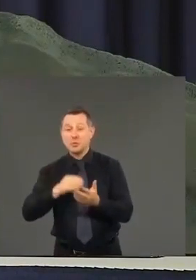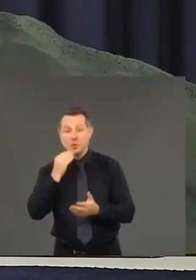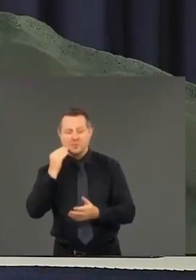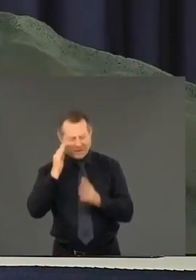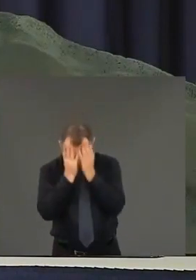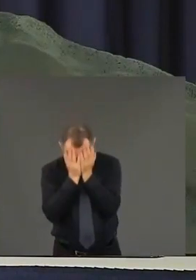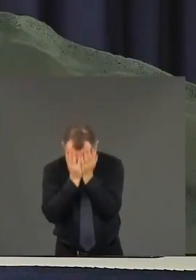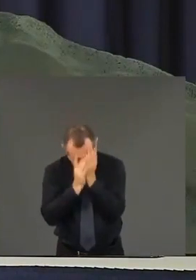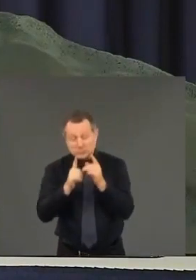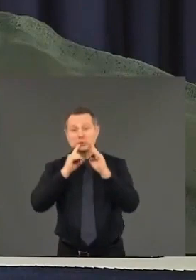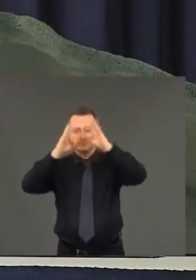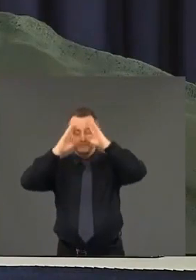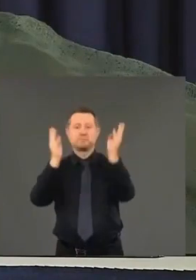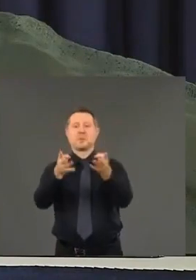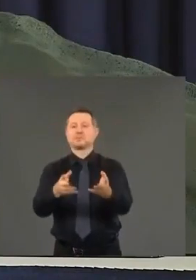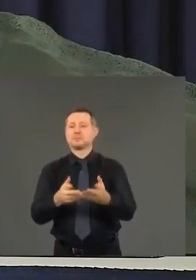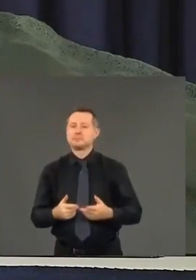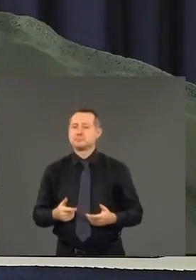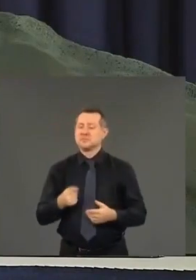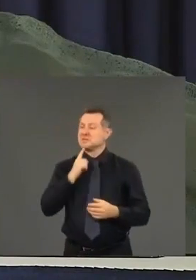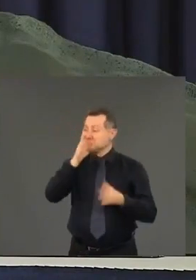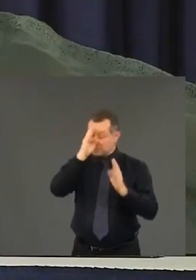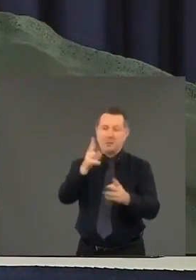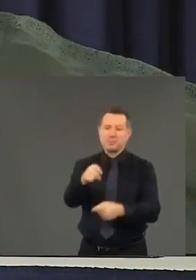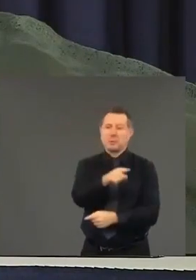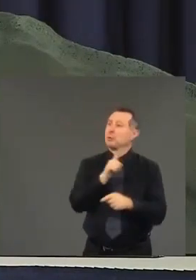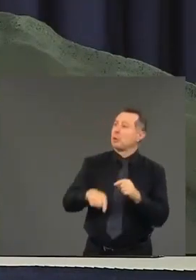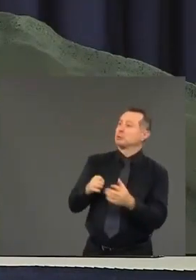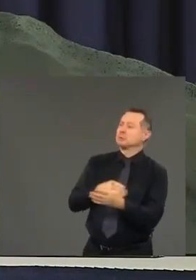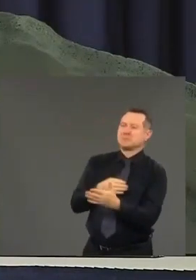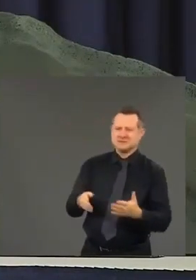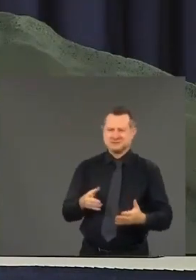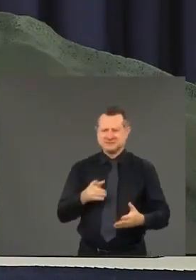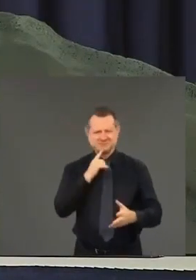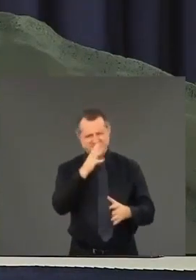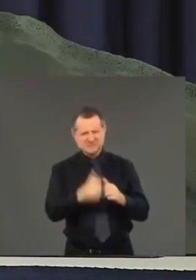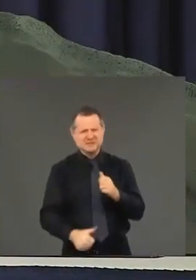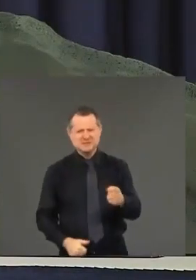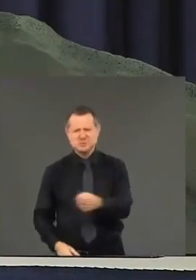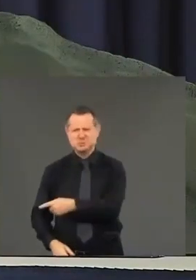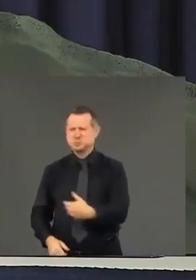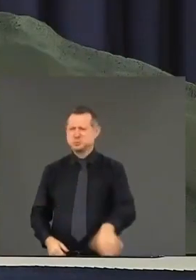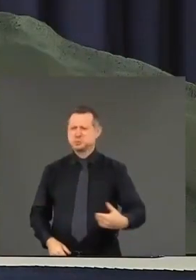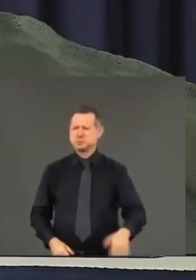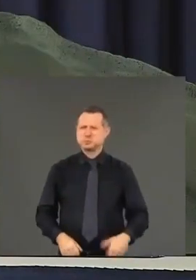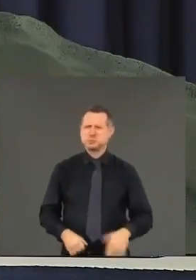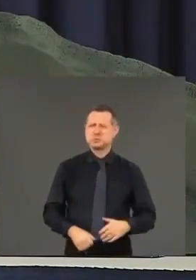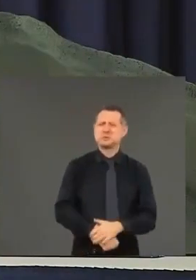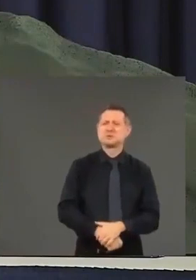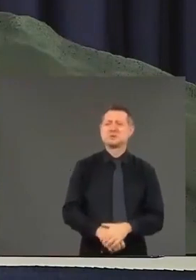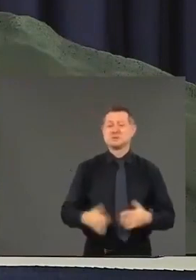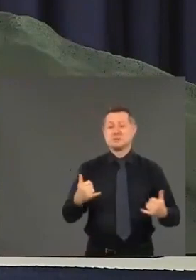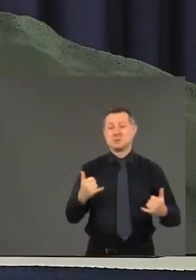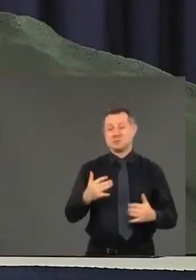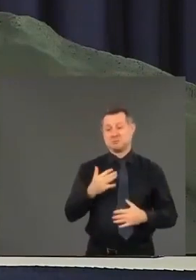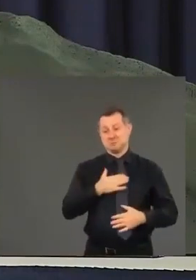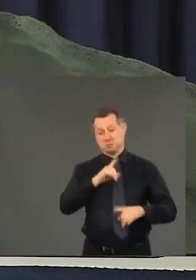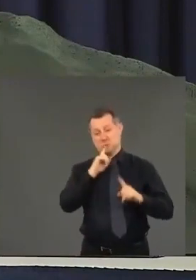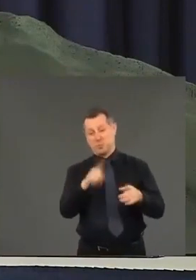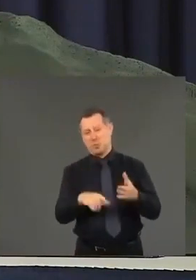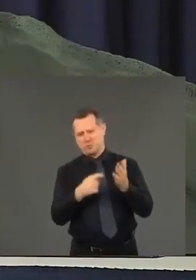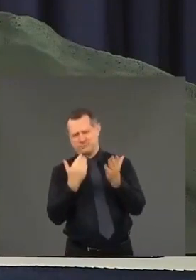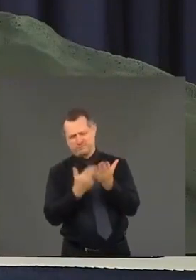was pure politics, and it was ugly politics. And now the report has the facts,